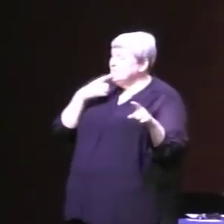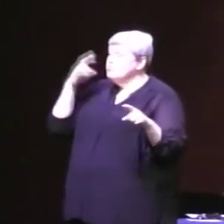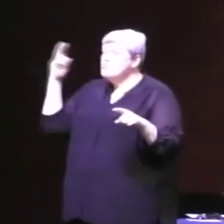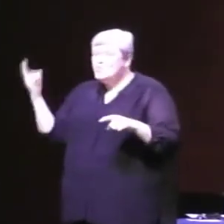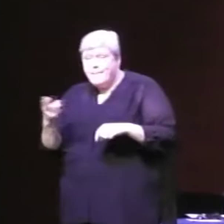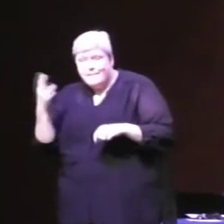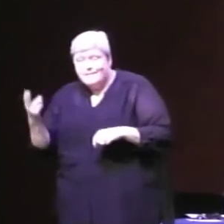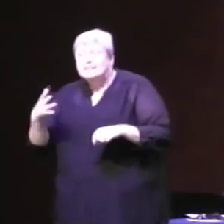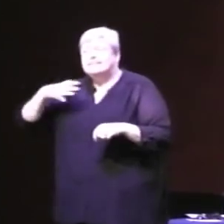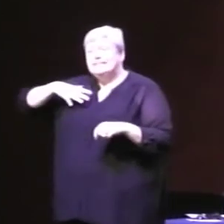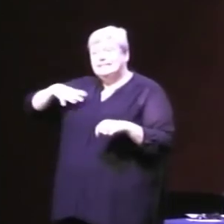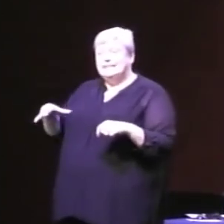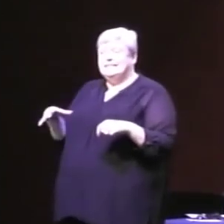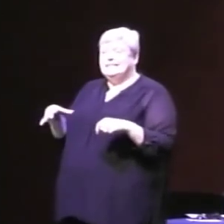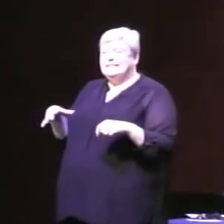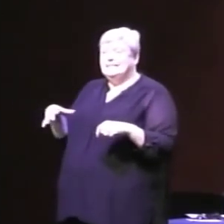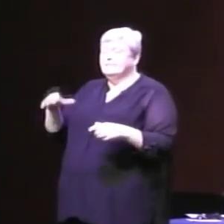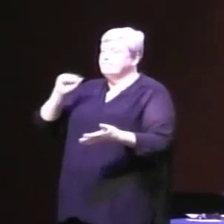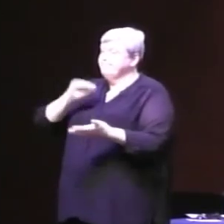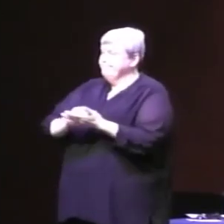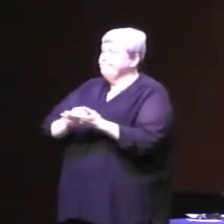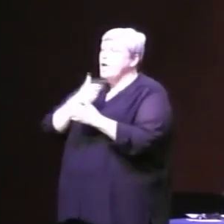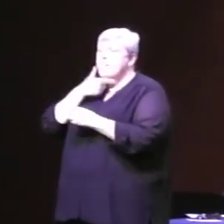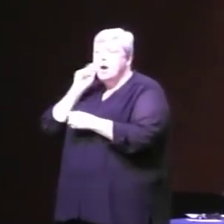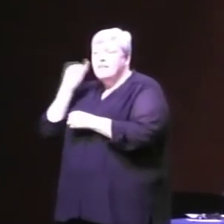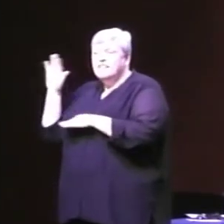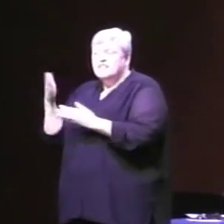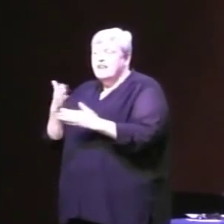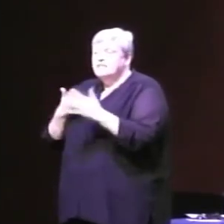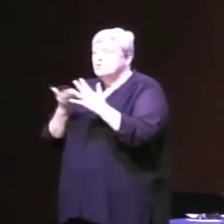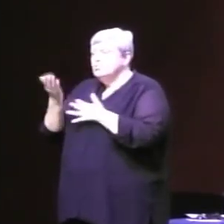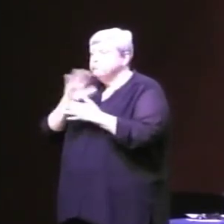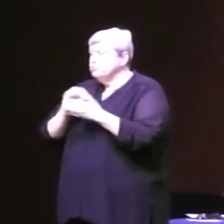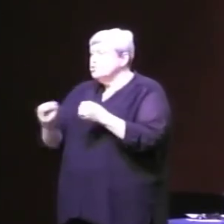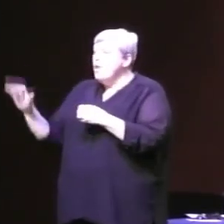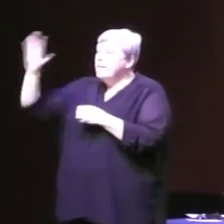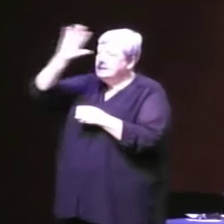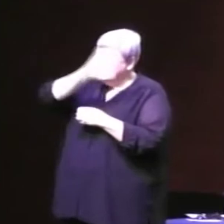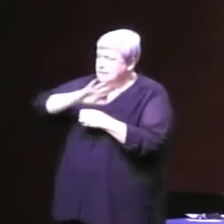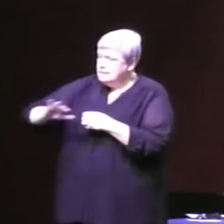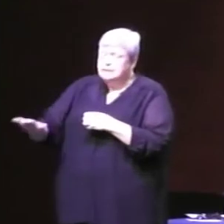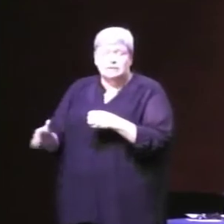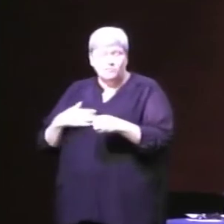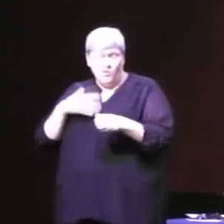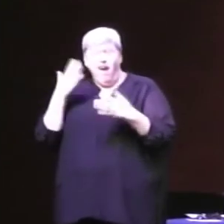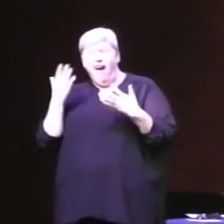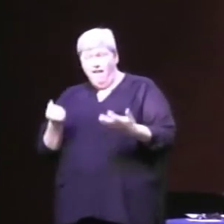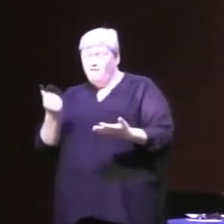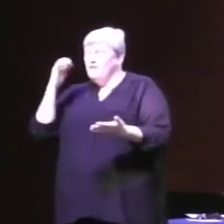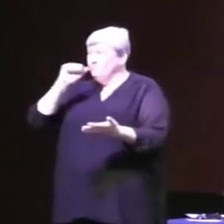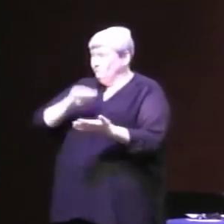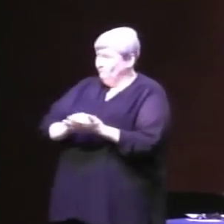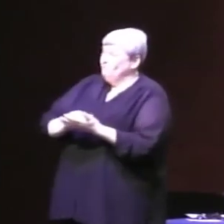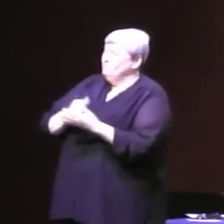the need for decent public services throughout Scotland. Only by having decent public